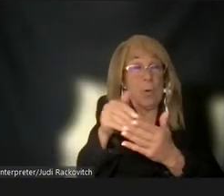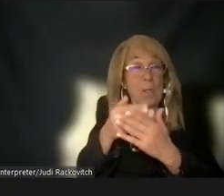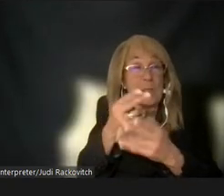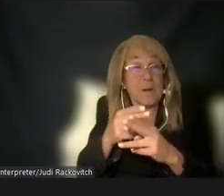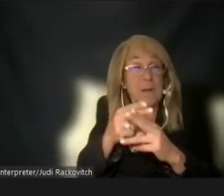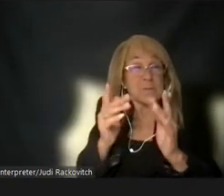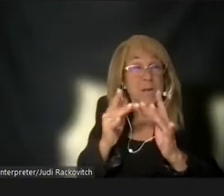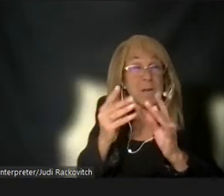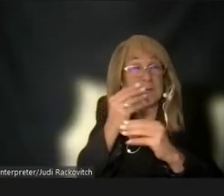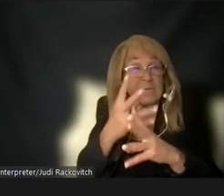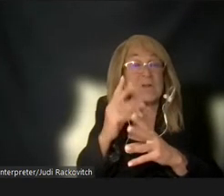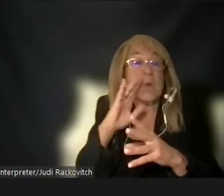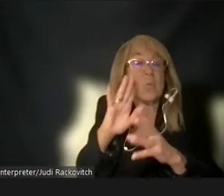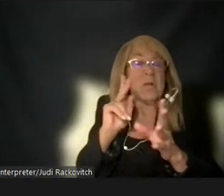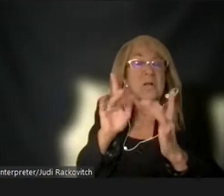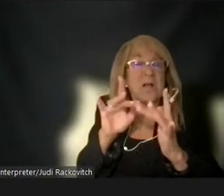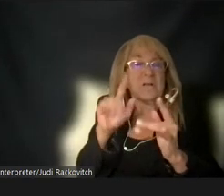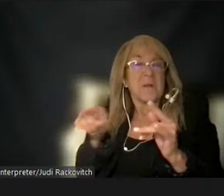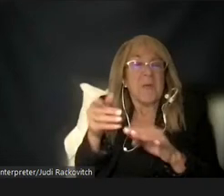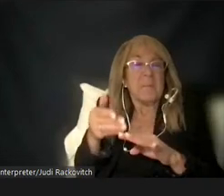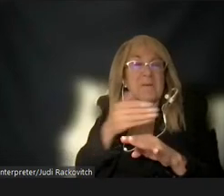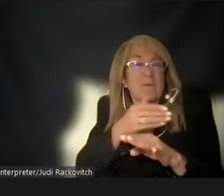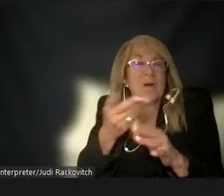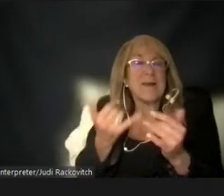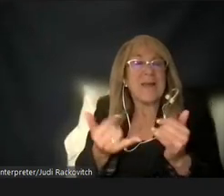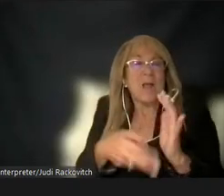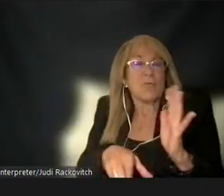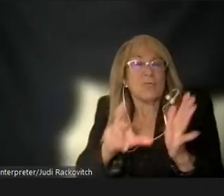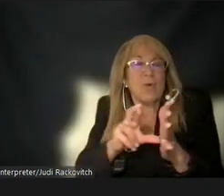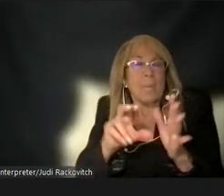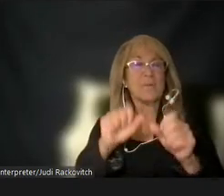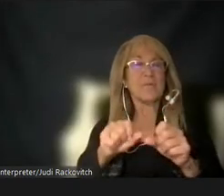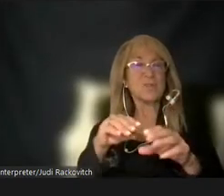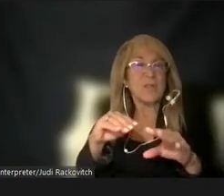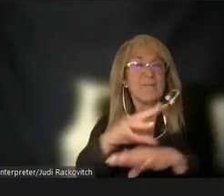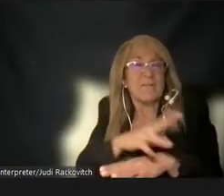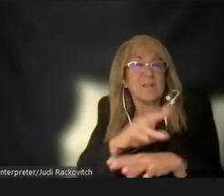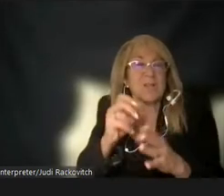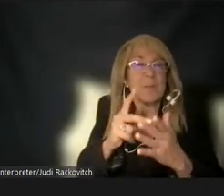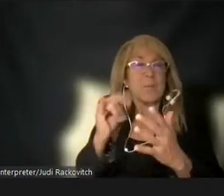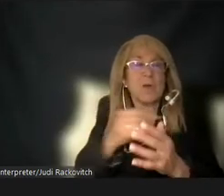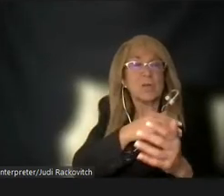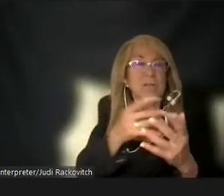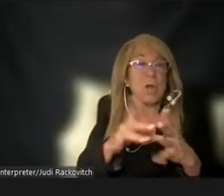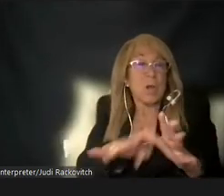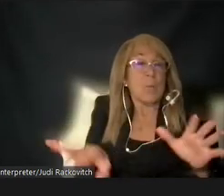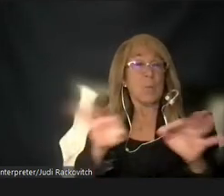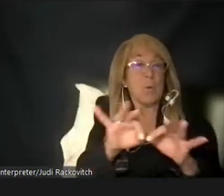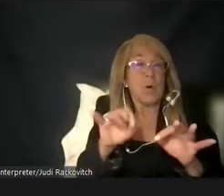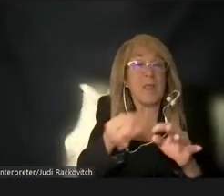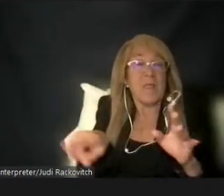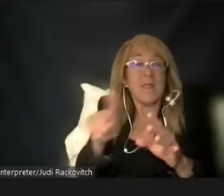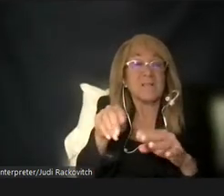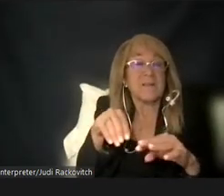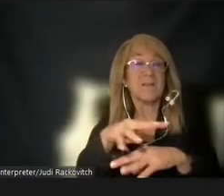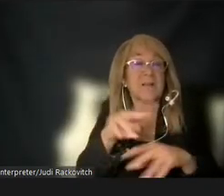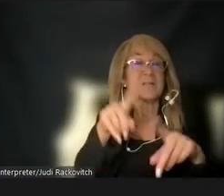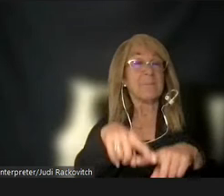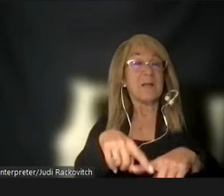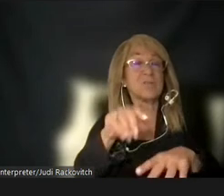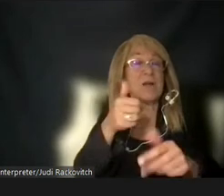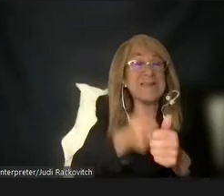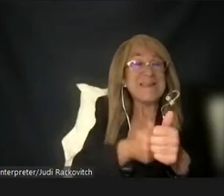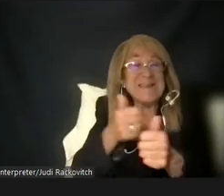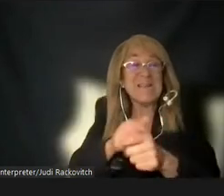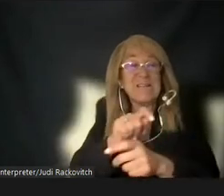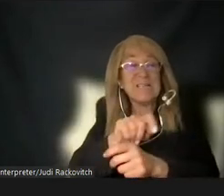contacted in advance. We are now going to review some of the potential effects of the project. Importantly, these effects are dependent upon scenario. The